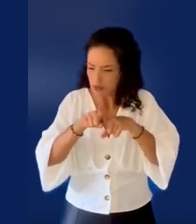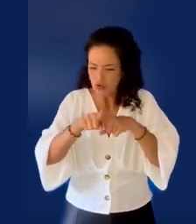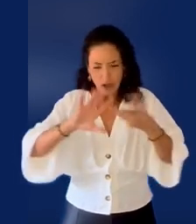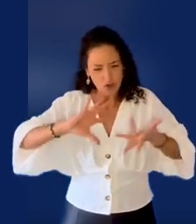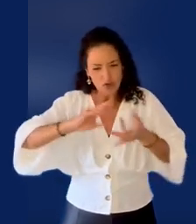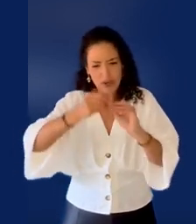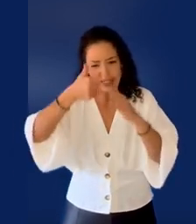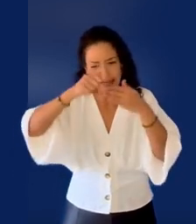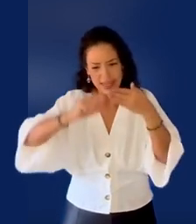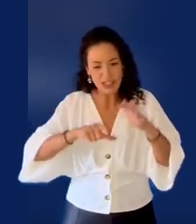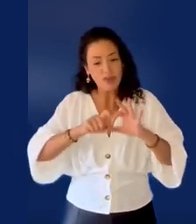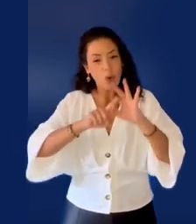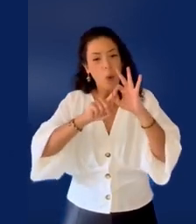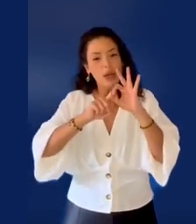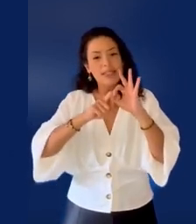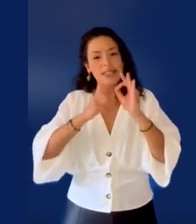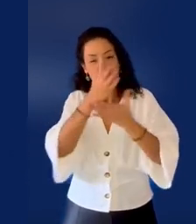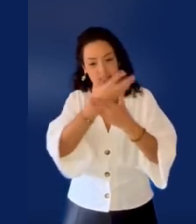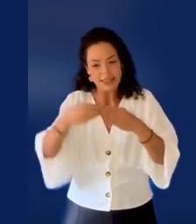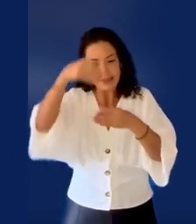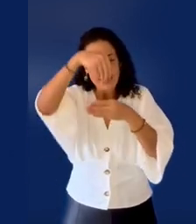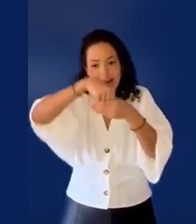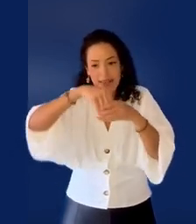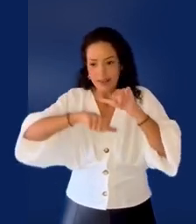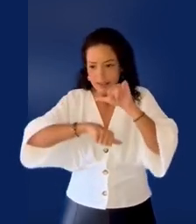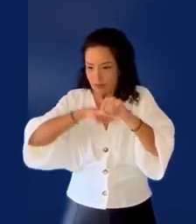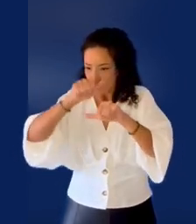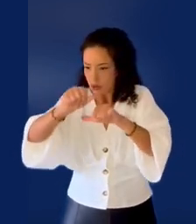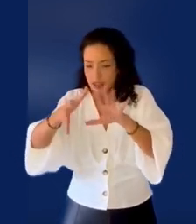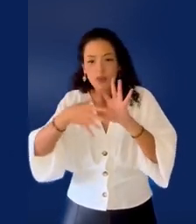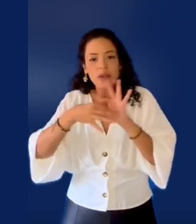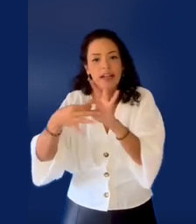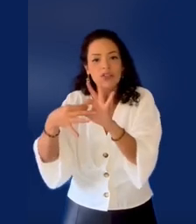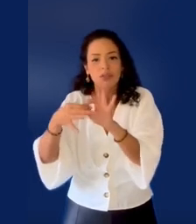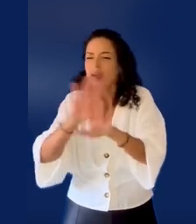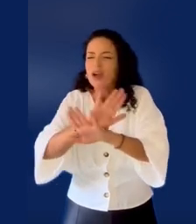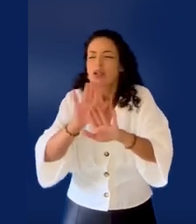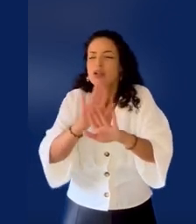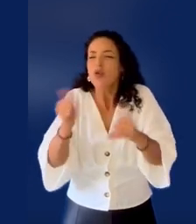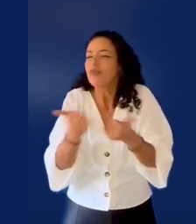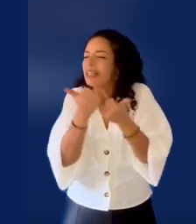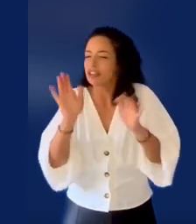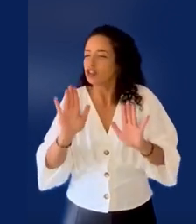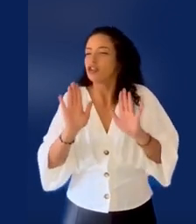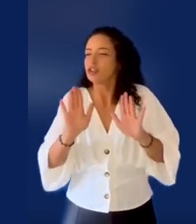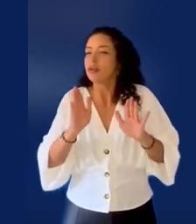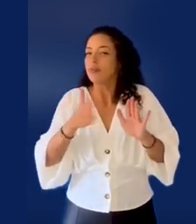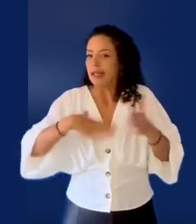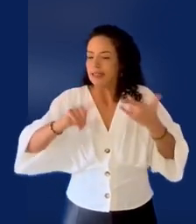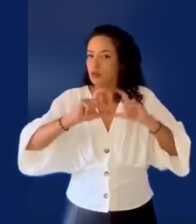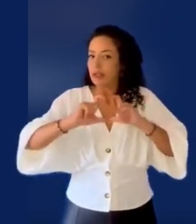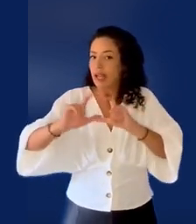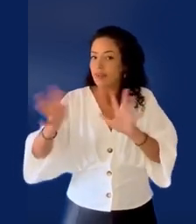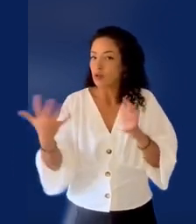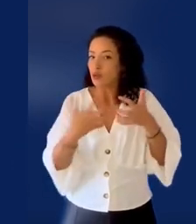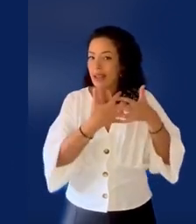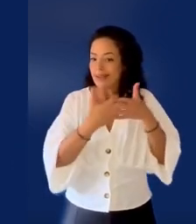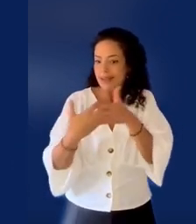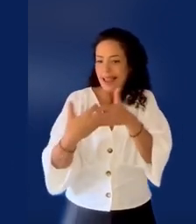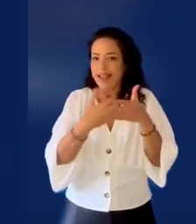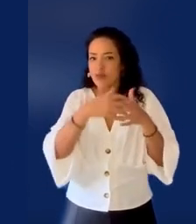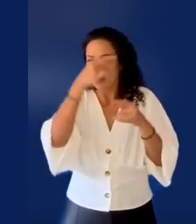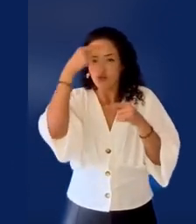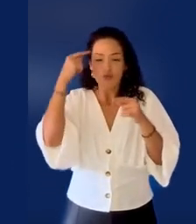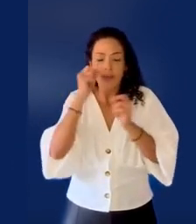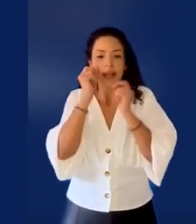of the qualities which comprise this process of reconnection. It's by no means complete, and as long as I continue to engage with trauma-informed work,